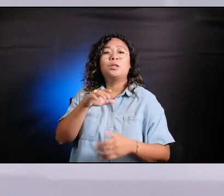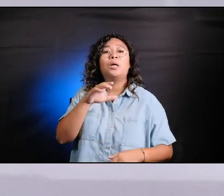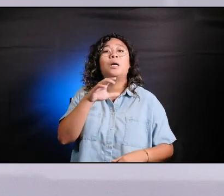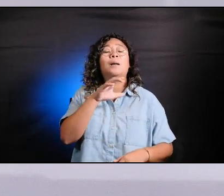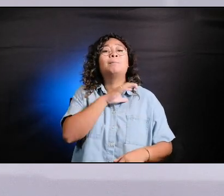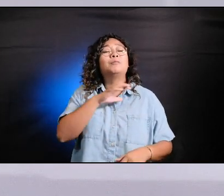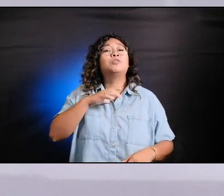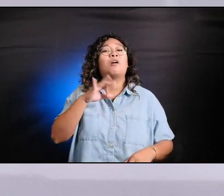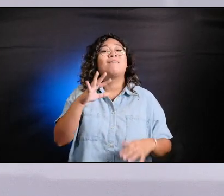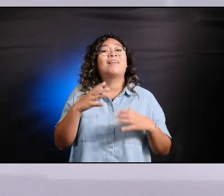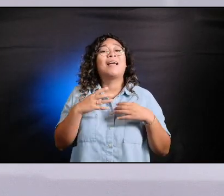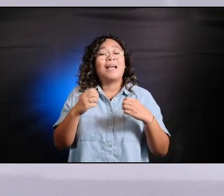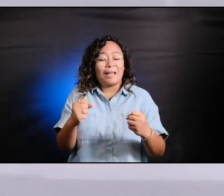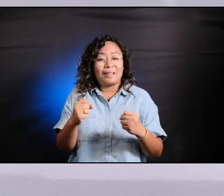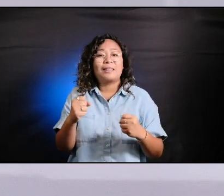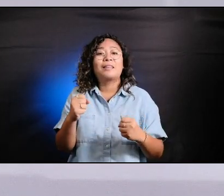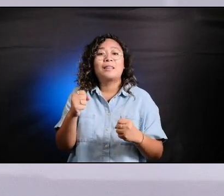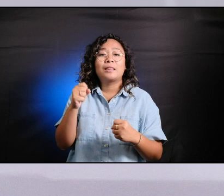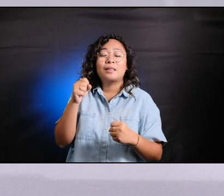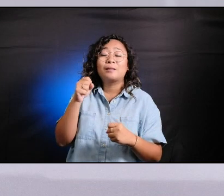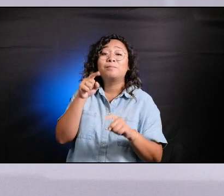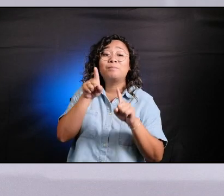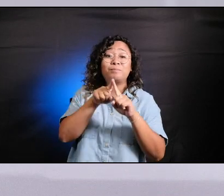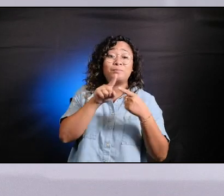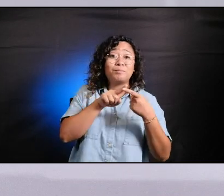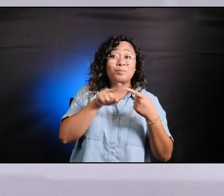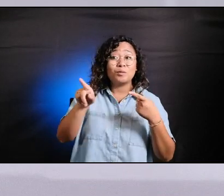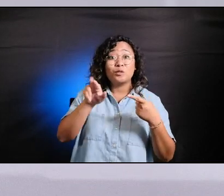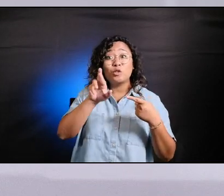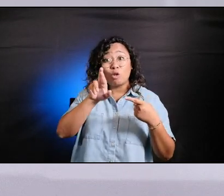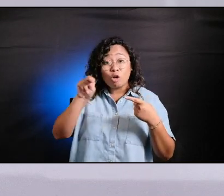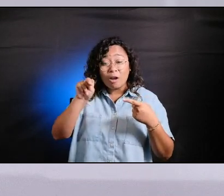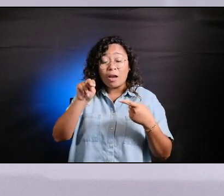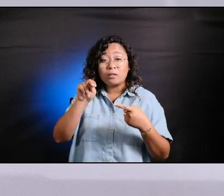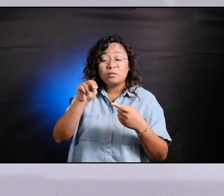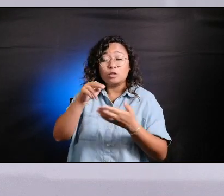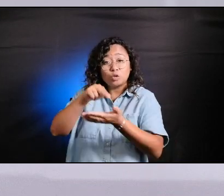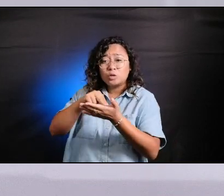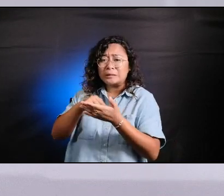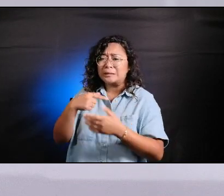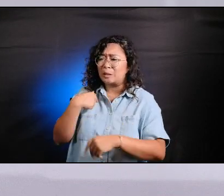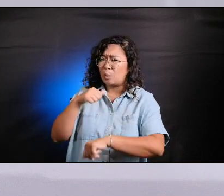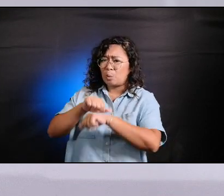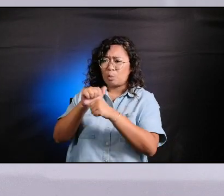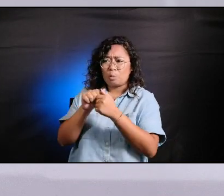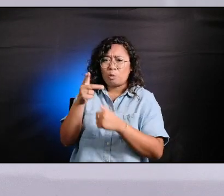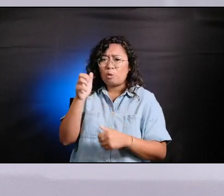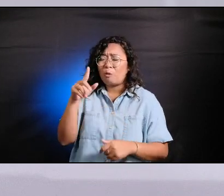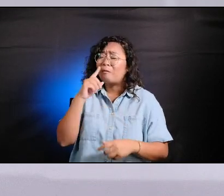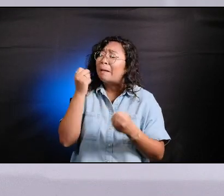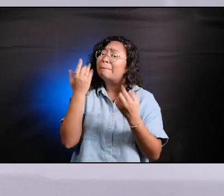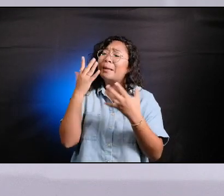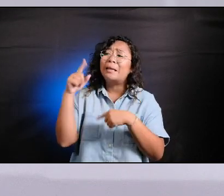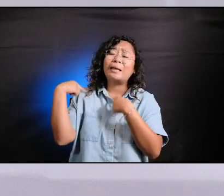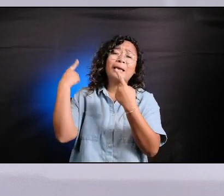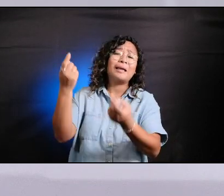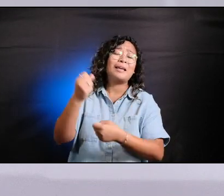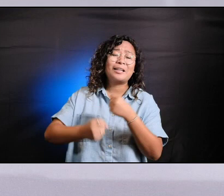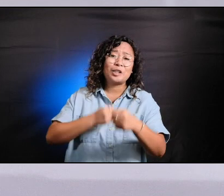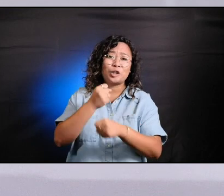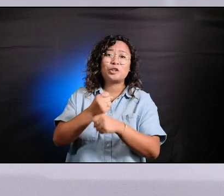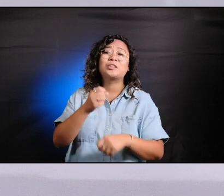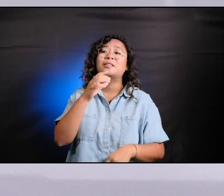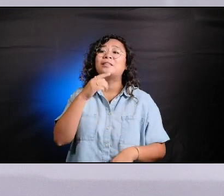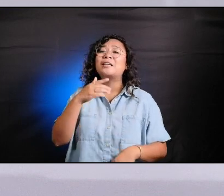Health, first and foremost, she's a registered nurse. I've worked with her for many years. I was her supervisor for a